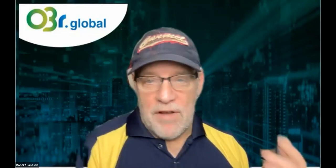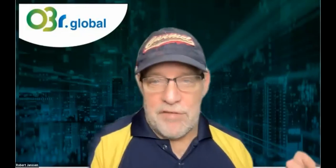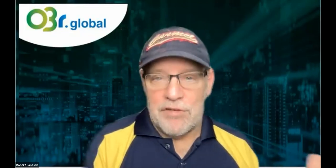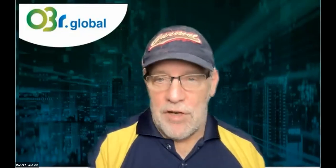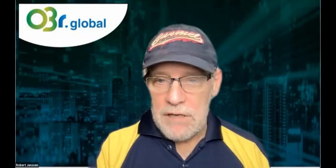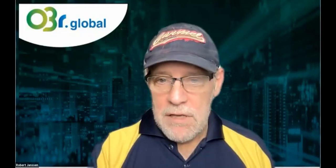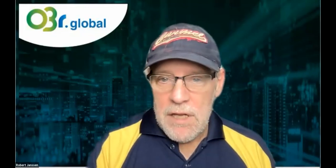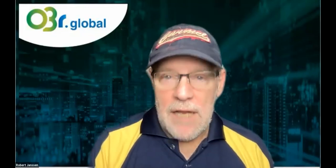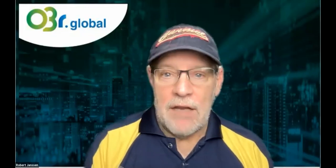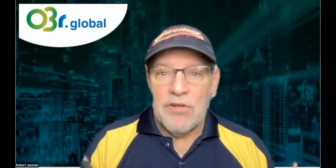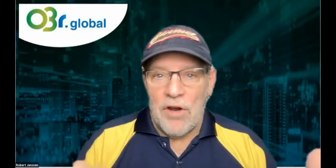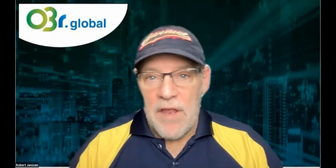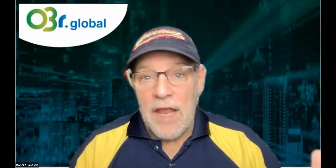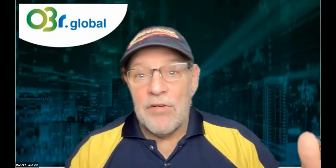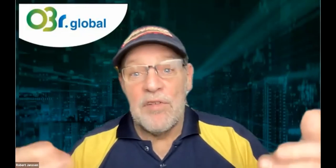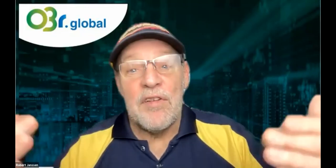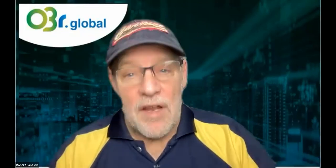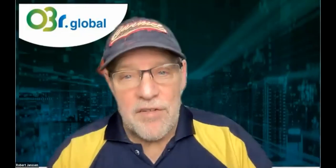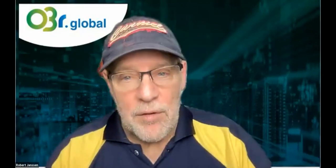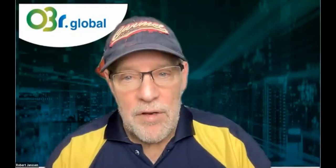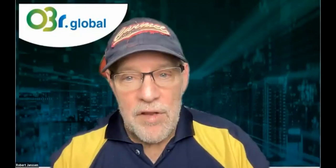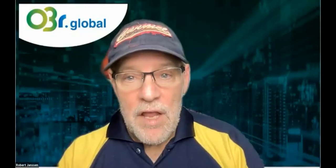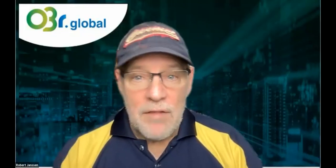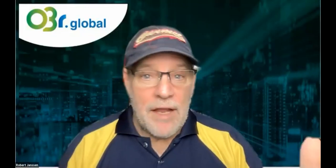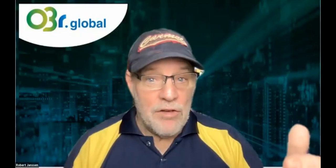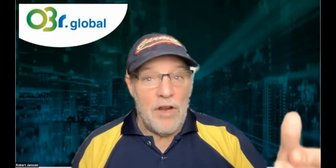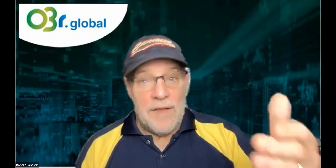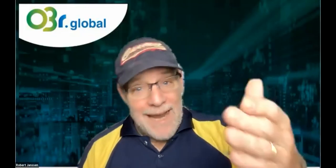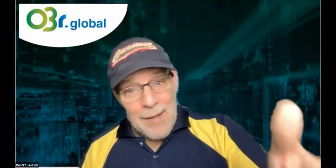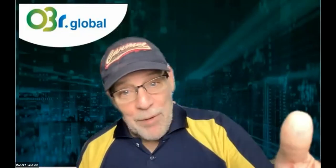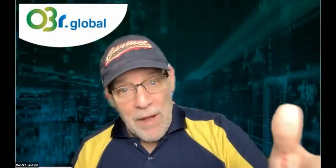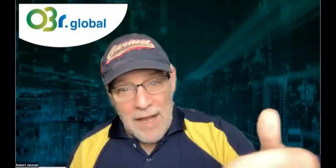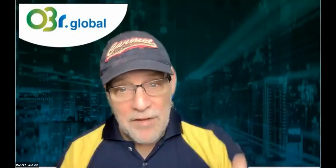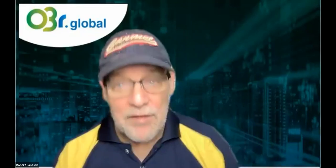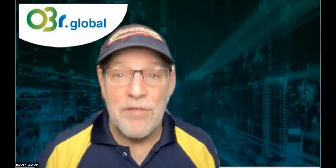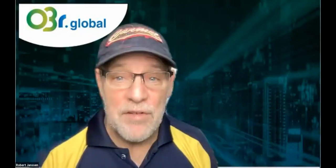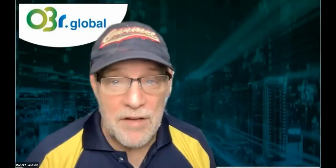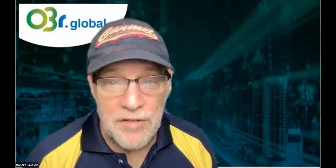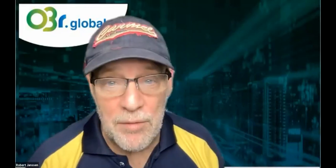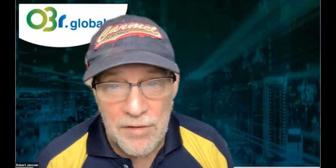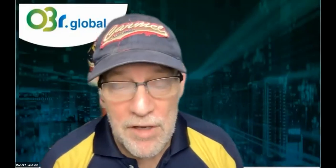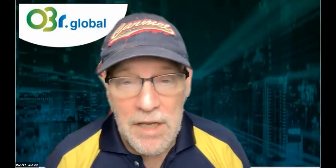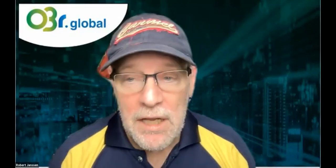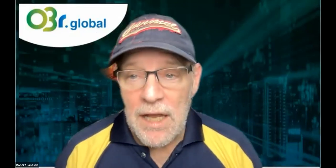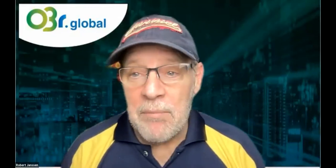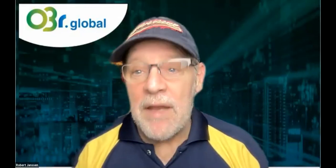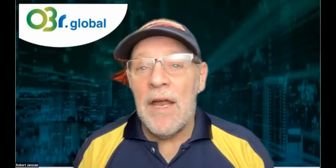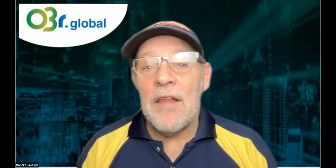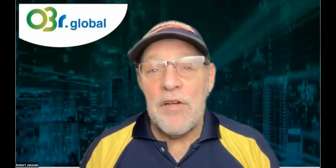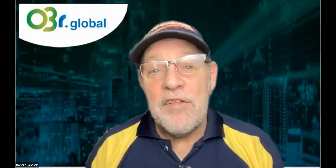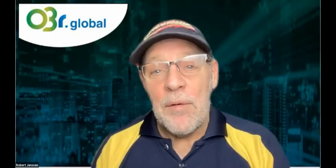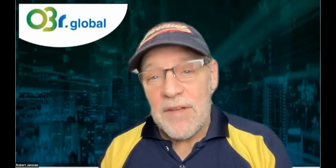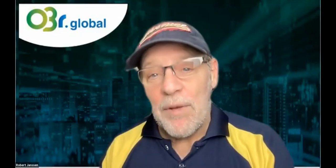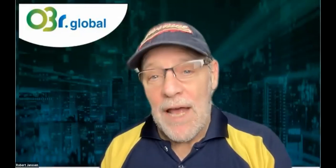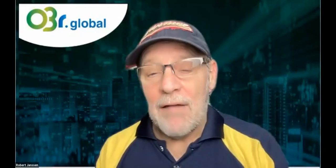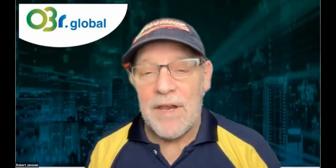Angel Investor Journey and can join the Angel Success Series. They can join the Capital Access Success Series and many